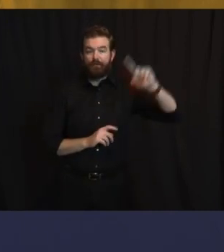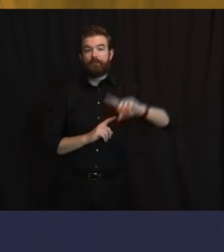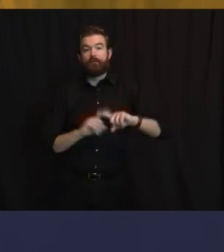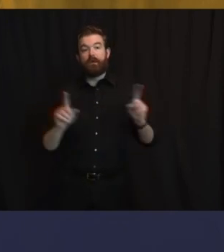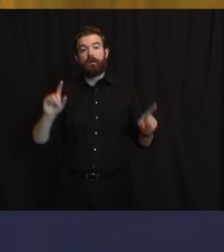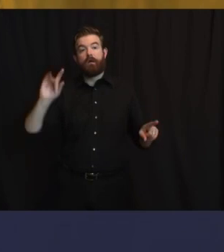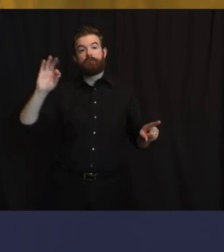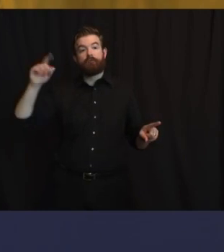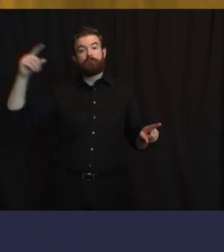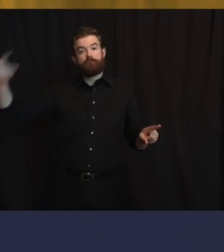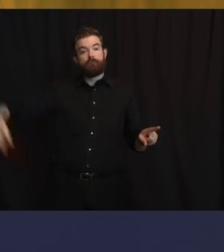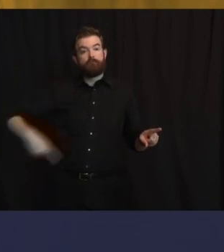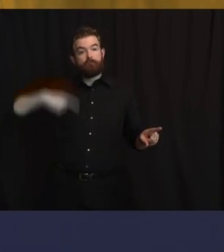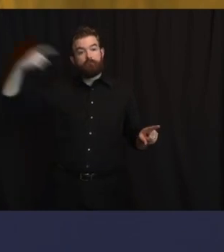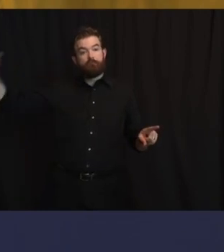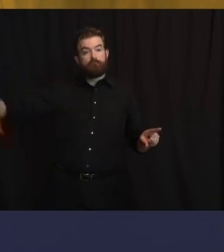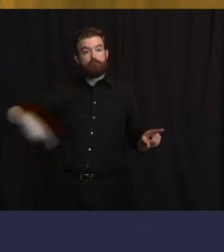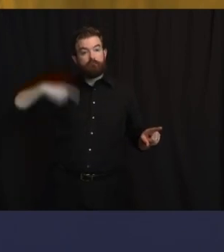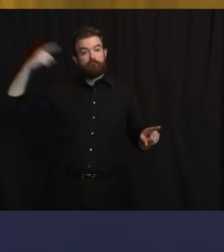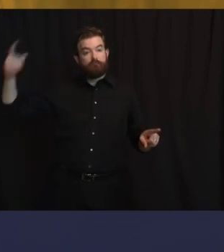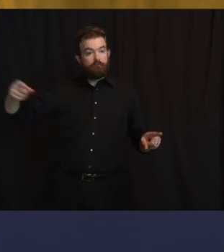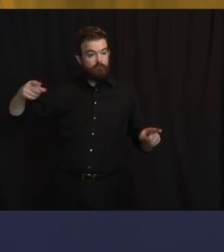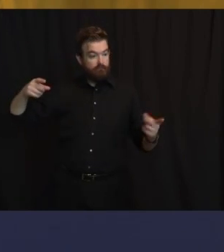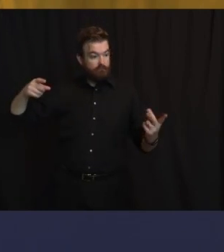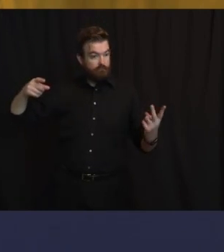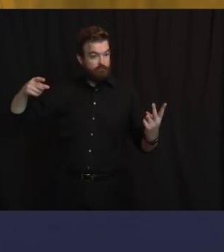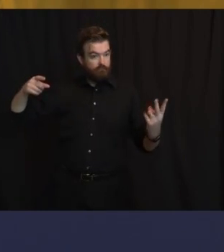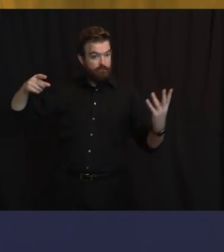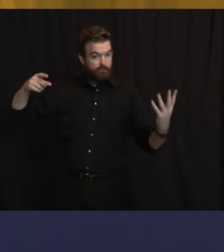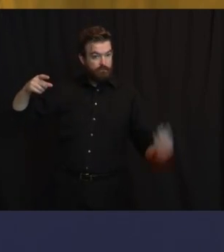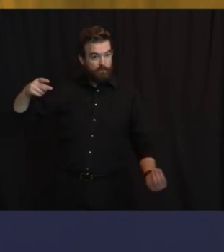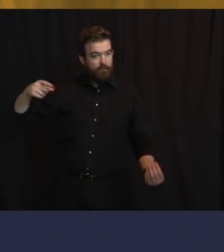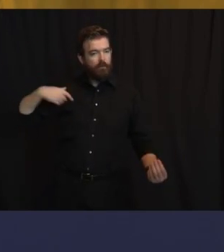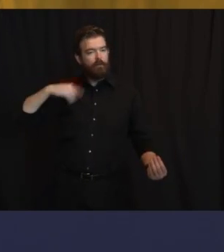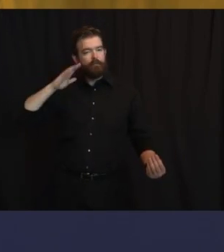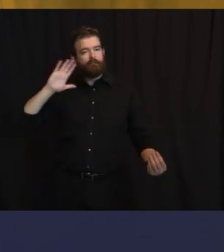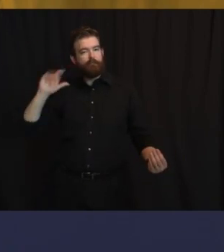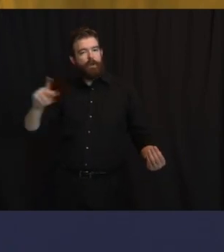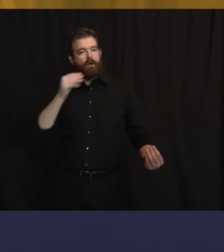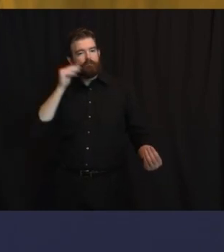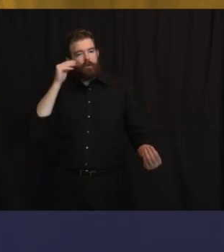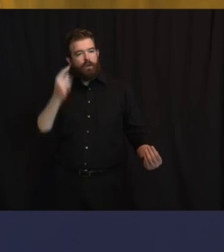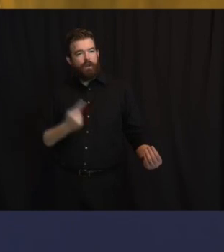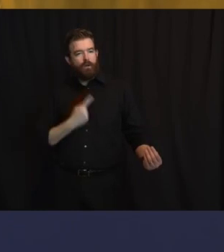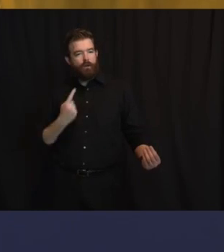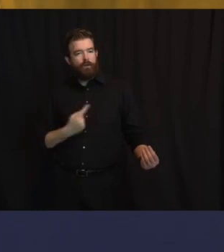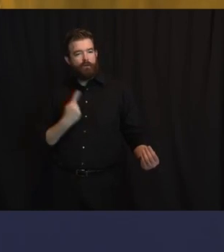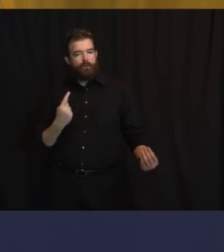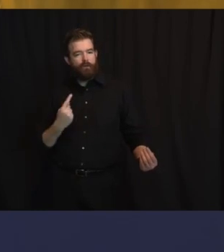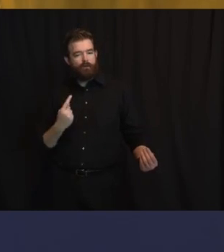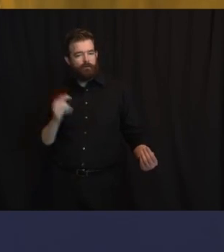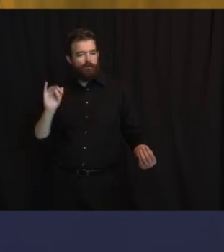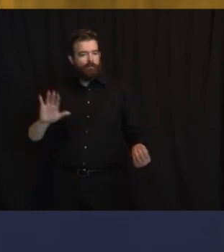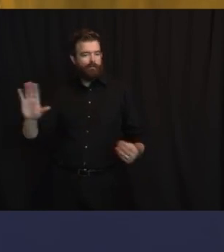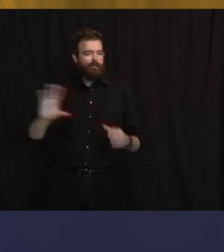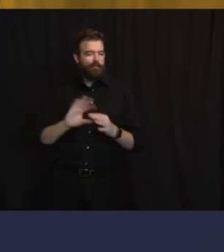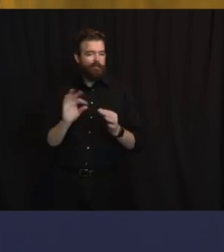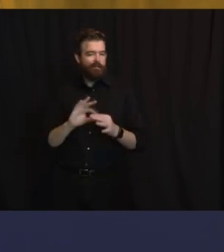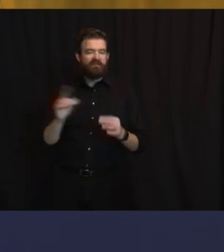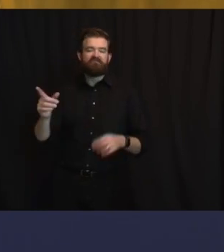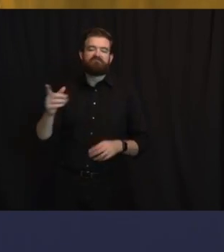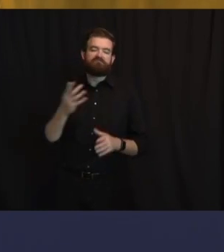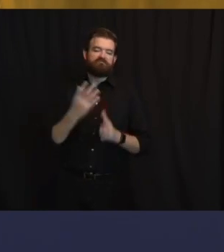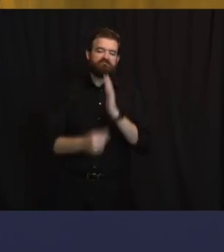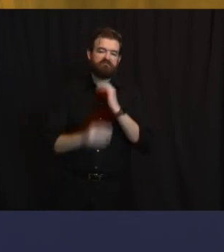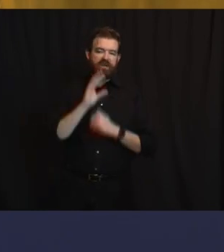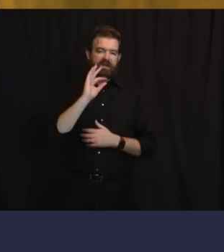have gone home alone. So God bless him, an American hero, passed at the age of 90. I'm sorry, did not know the